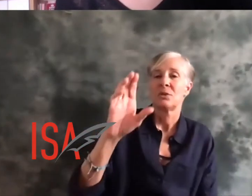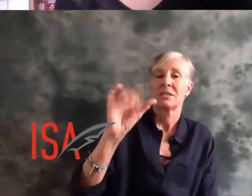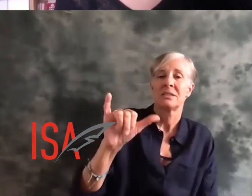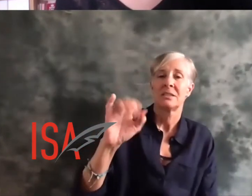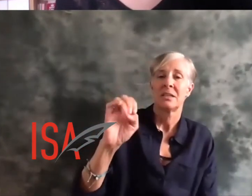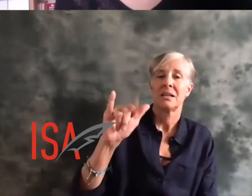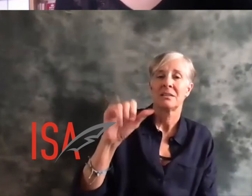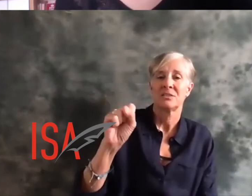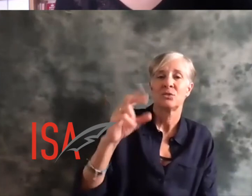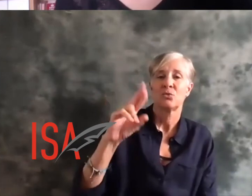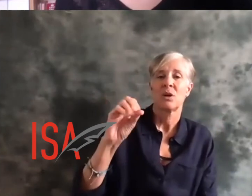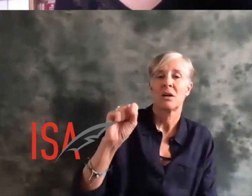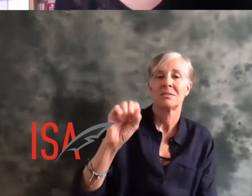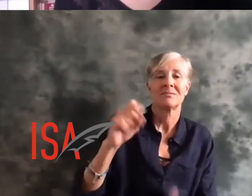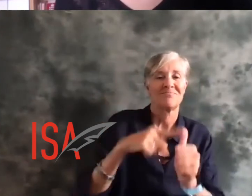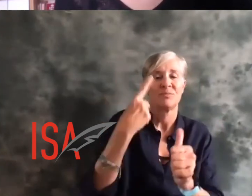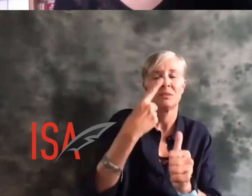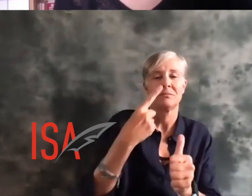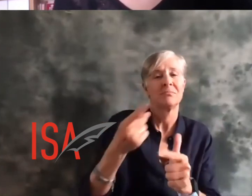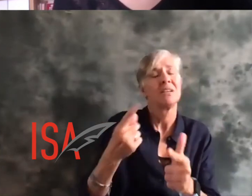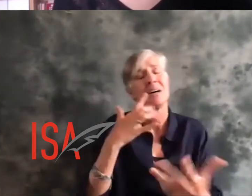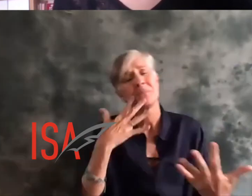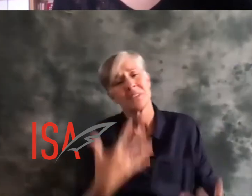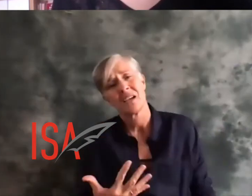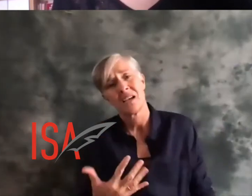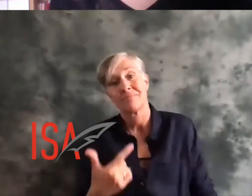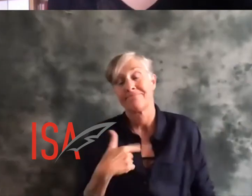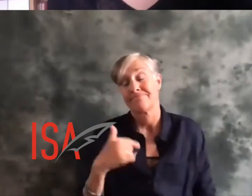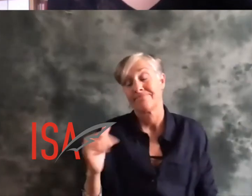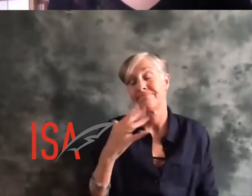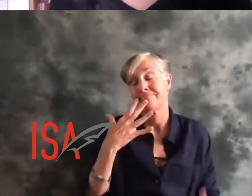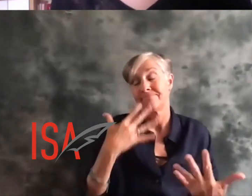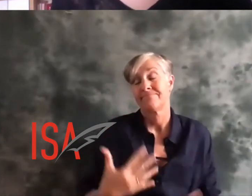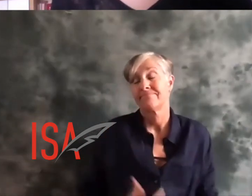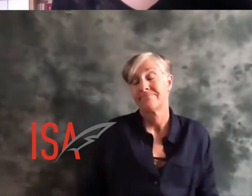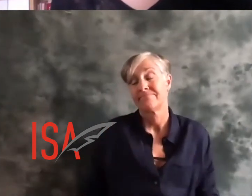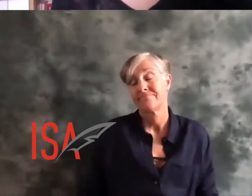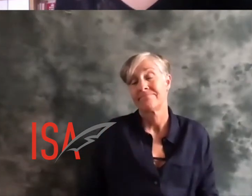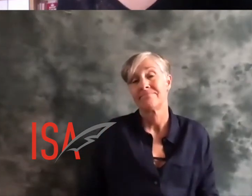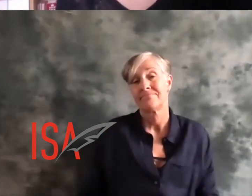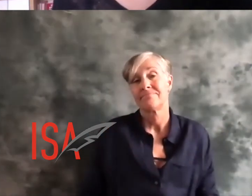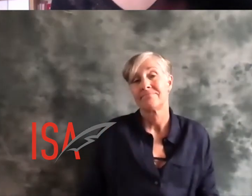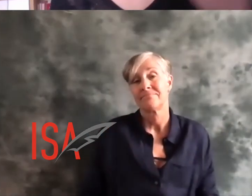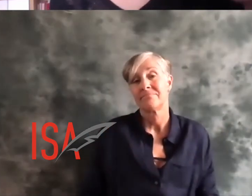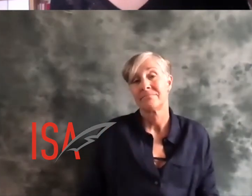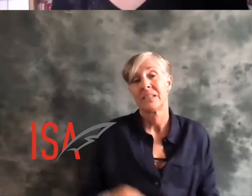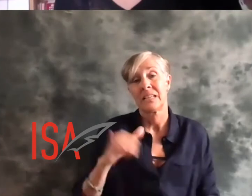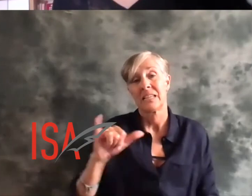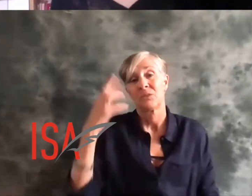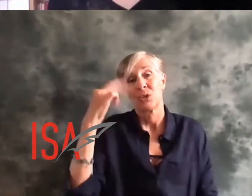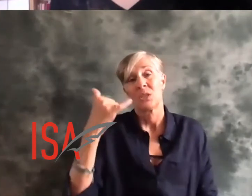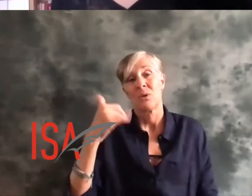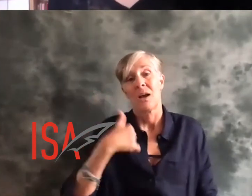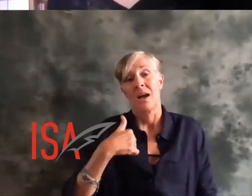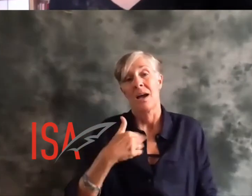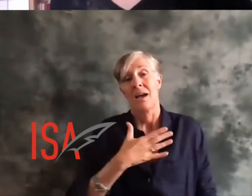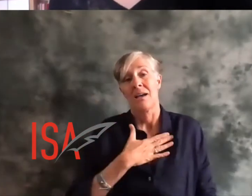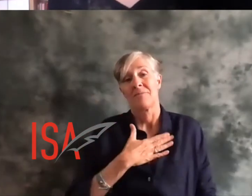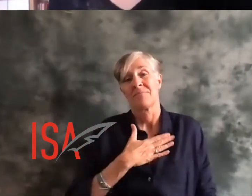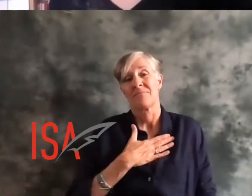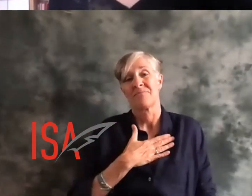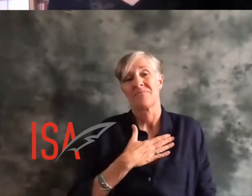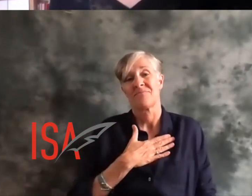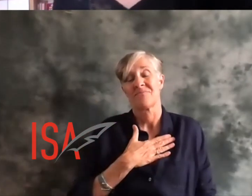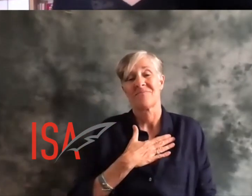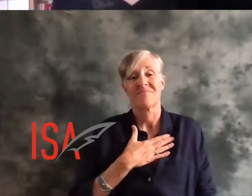That makes me sad. It makes me really sad. And that's, kind of why I have my little subversive, like, stick